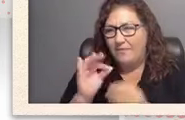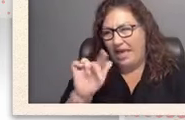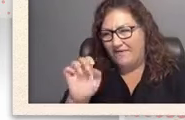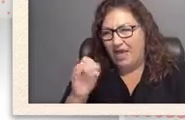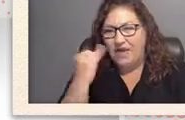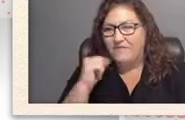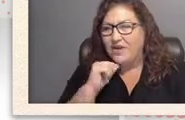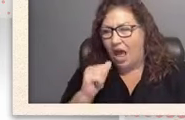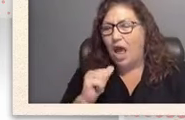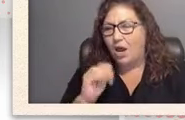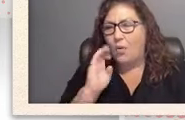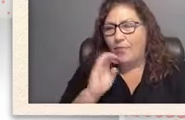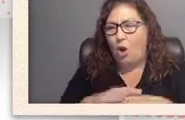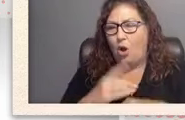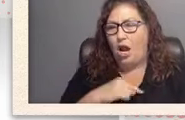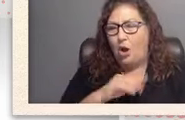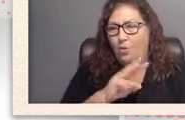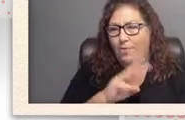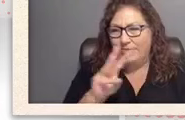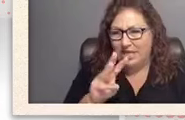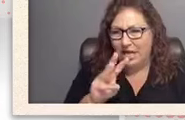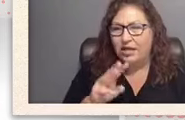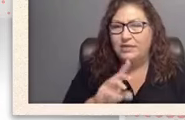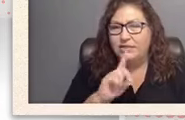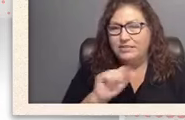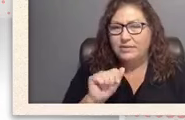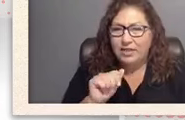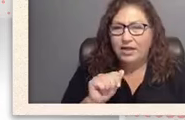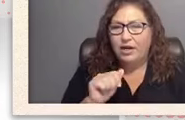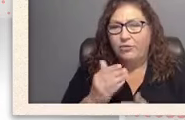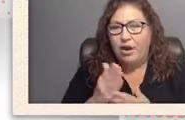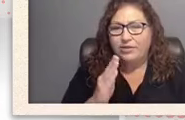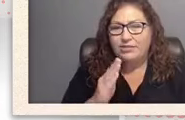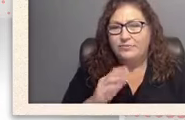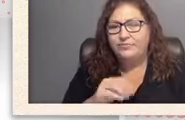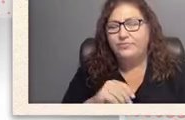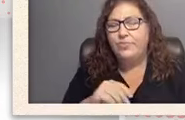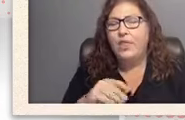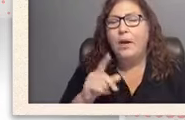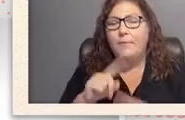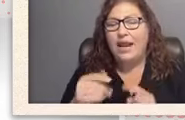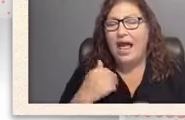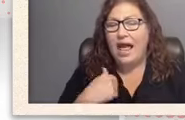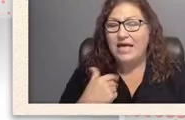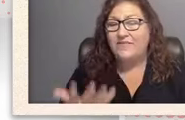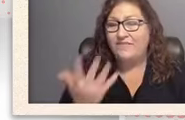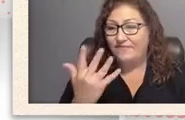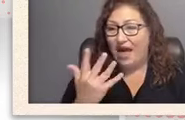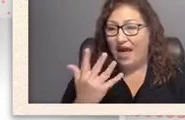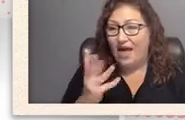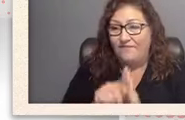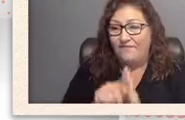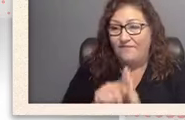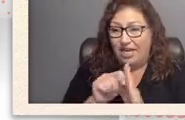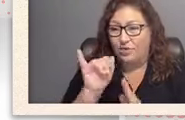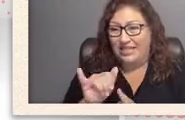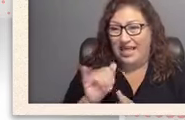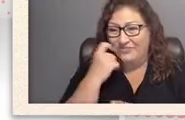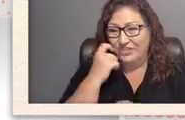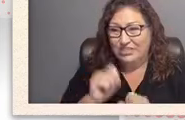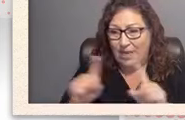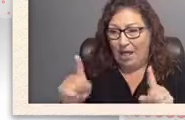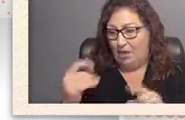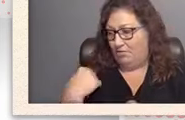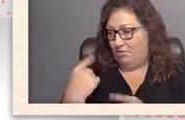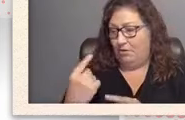for it, but this page here has a link to 5 videos that have come out actually in the last month by the really